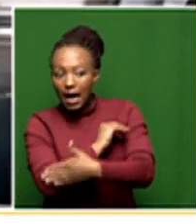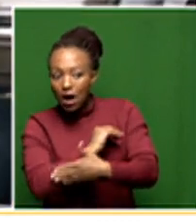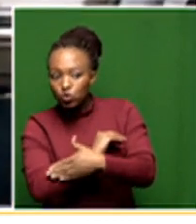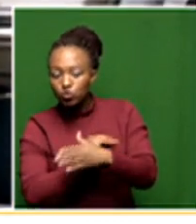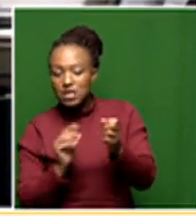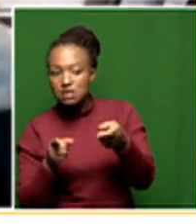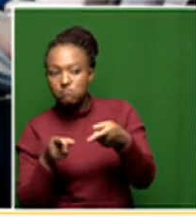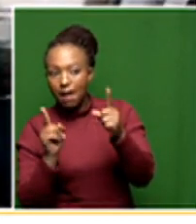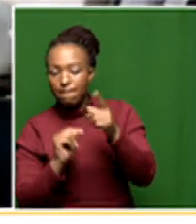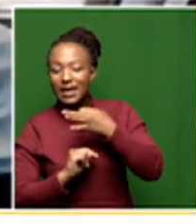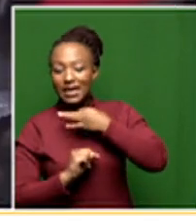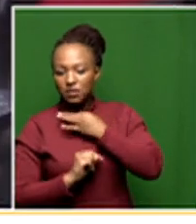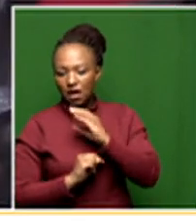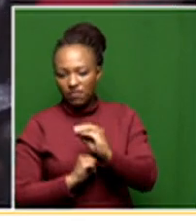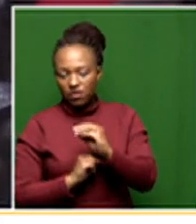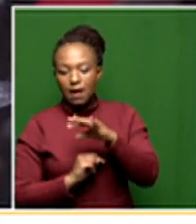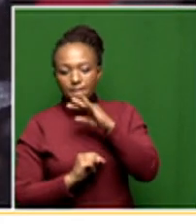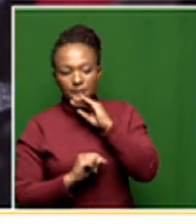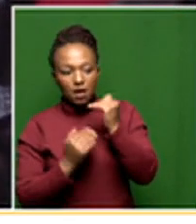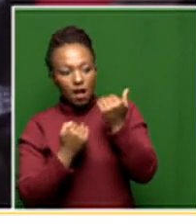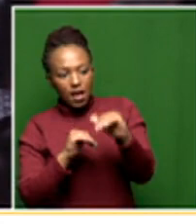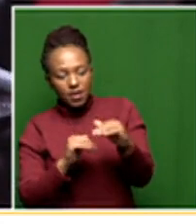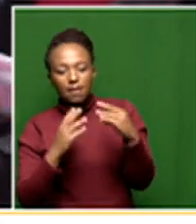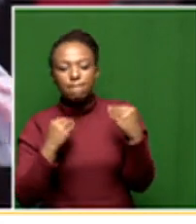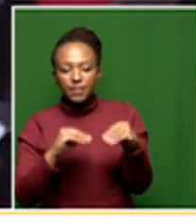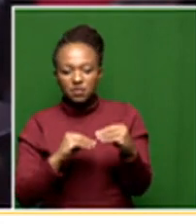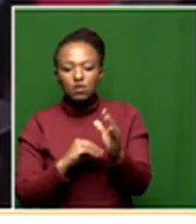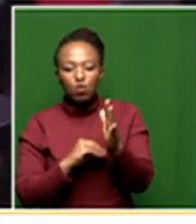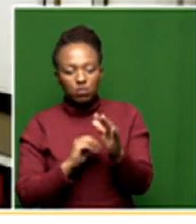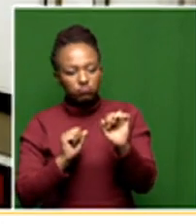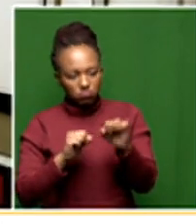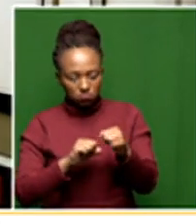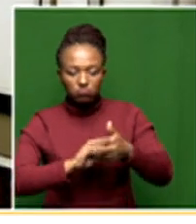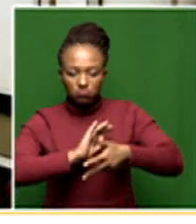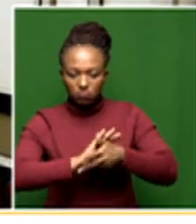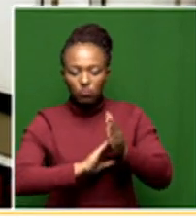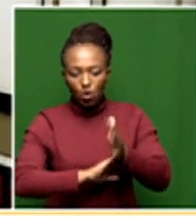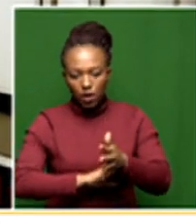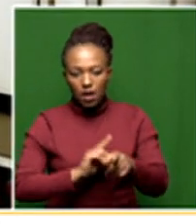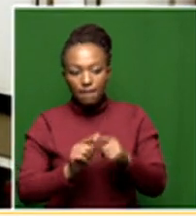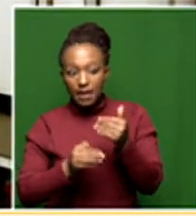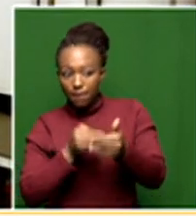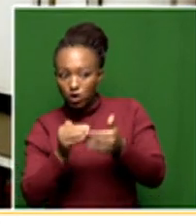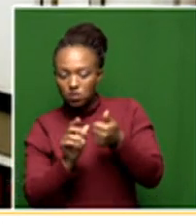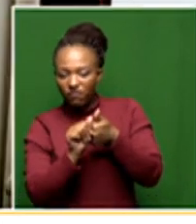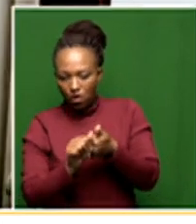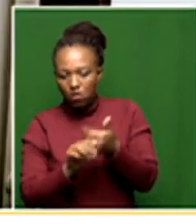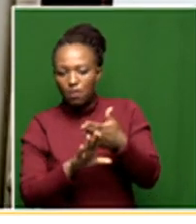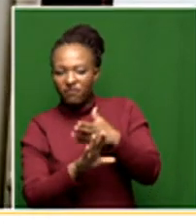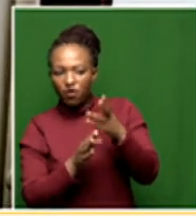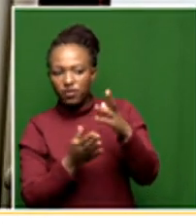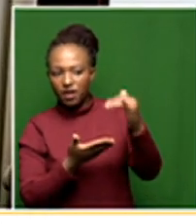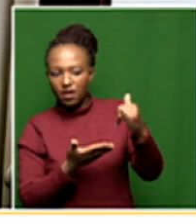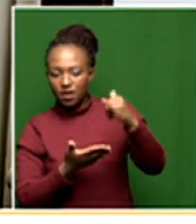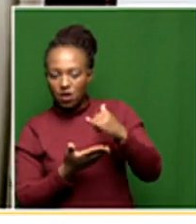countries, and that limited business travel will be permitted. And there will be a process that one needs to follow to get